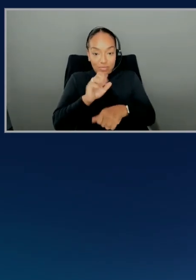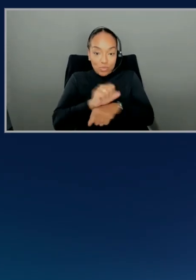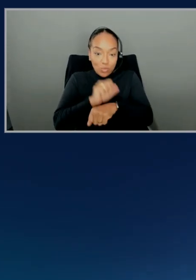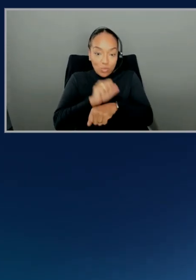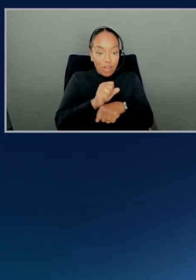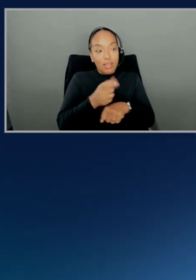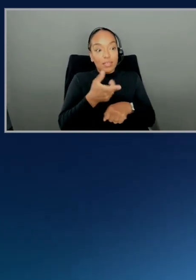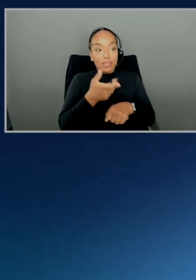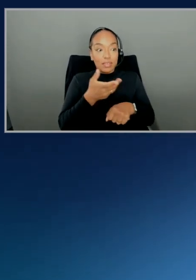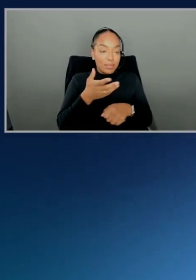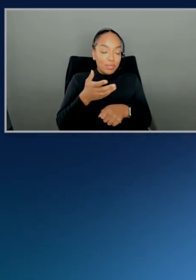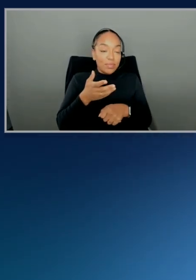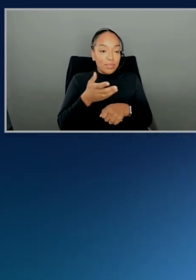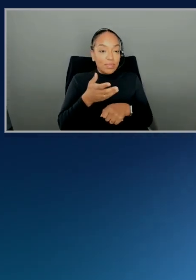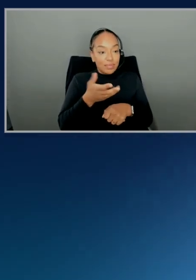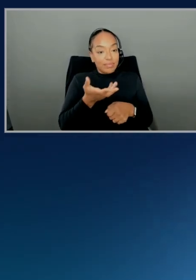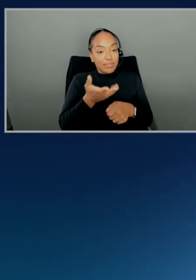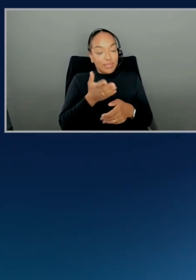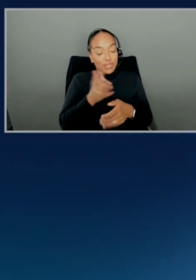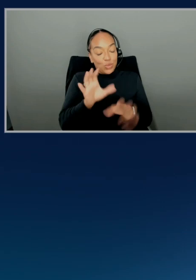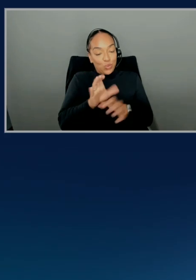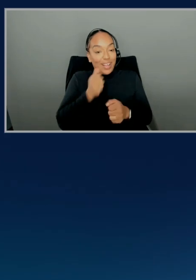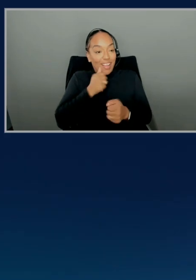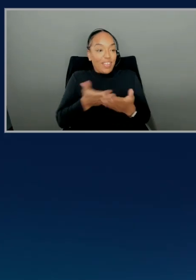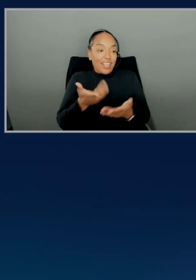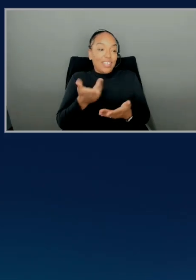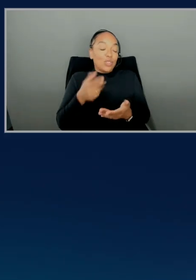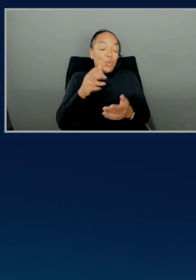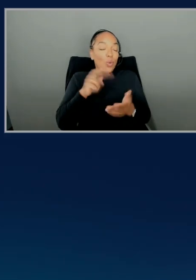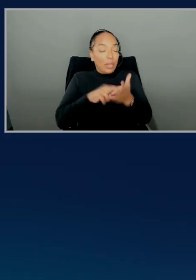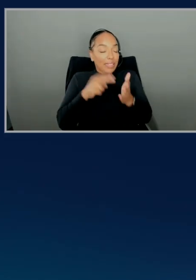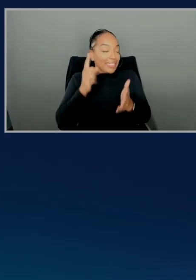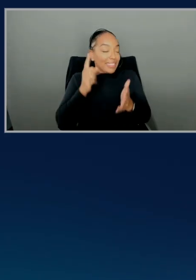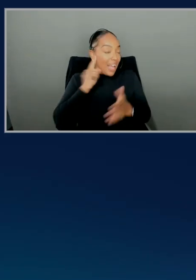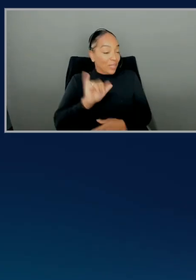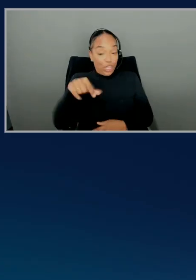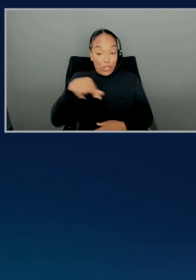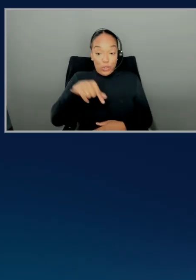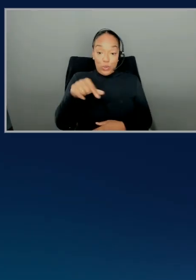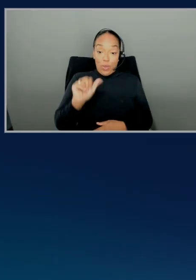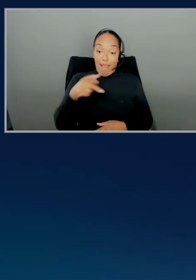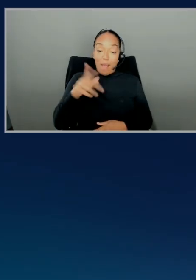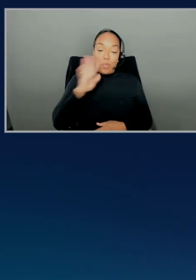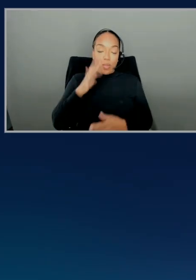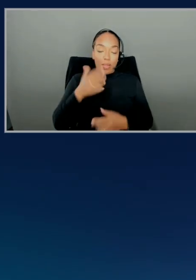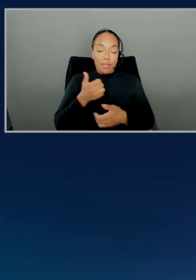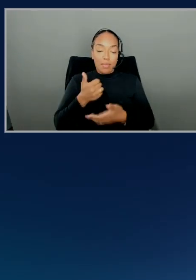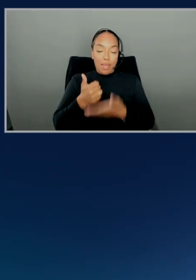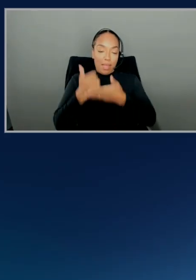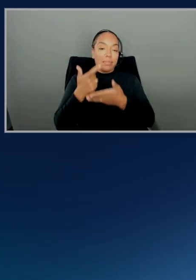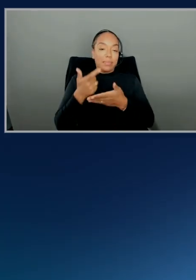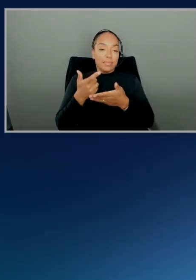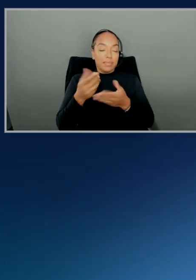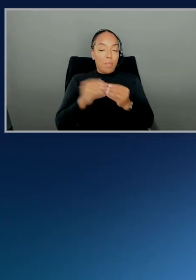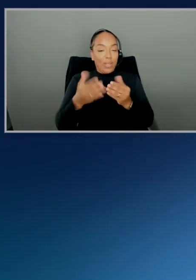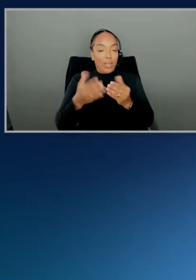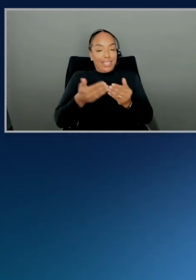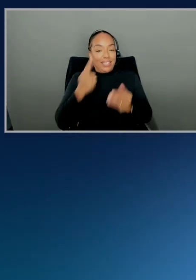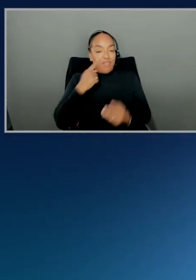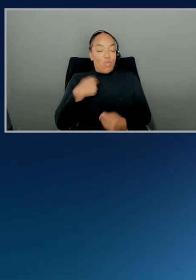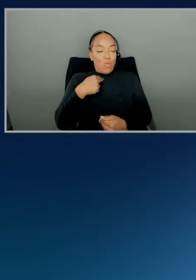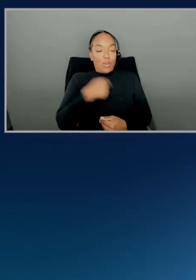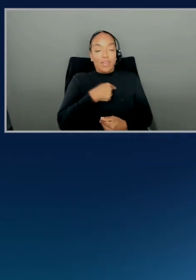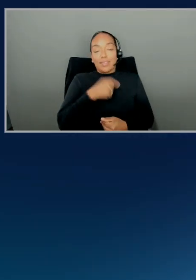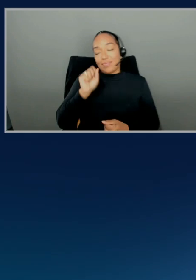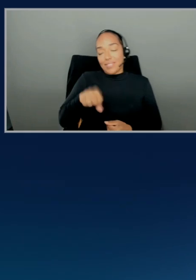definitely sounds like Q Apps is going to make that a lot easier for us. It is. It is. It is. I think at the heart of this, as Am